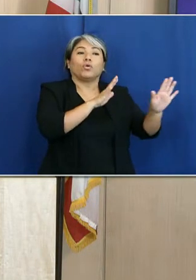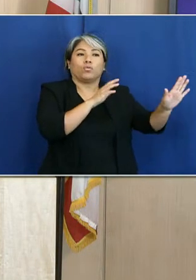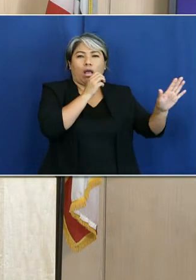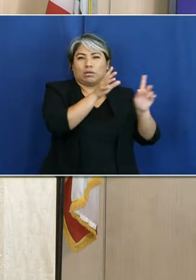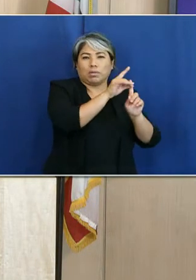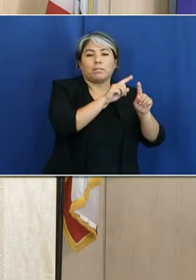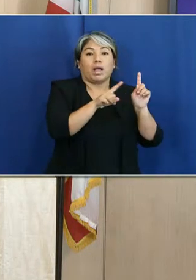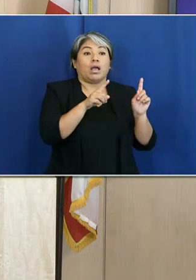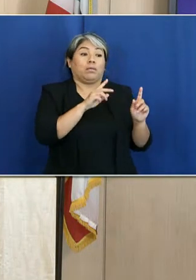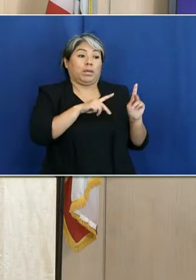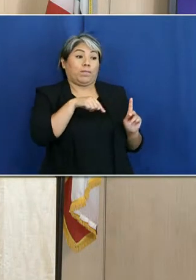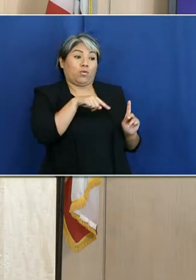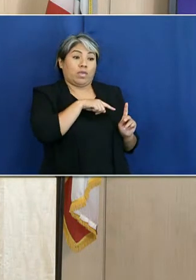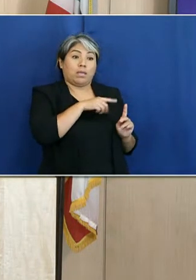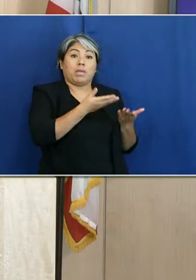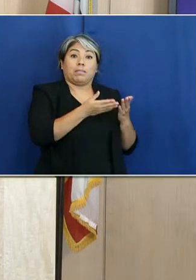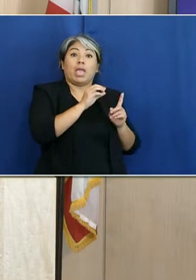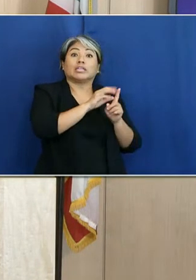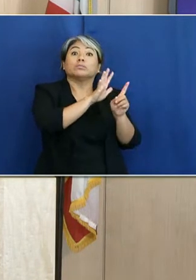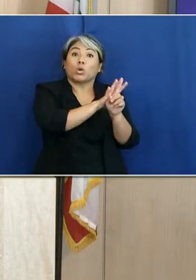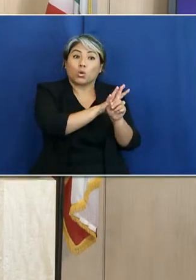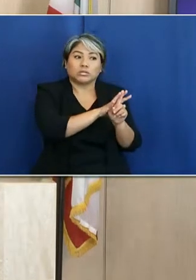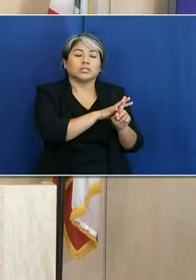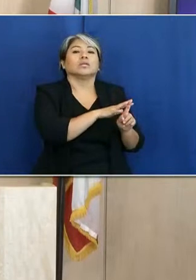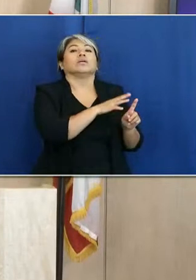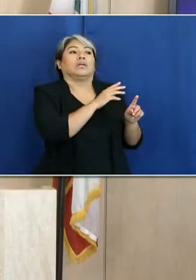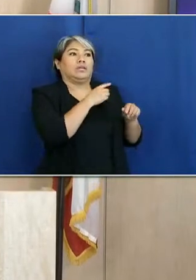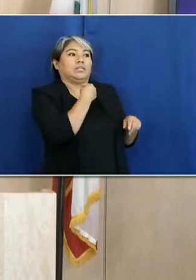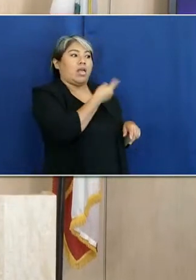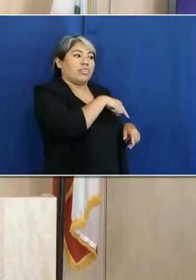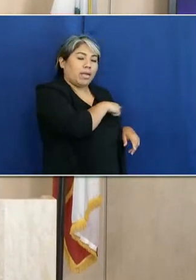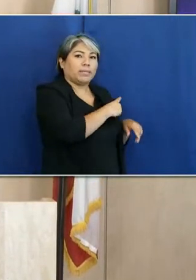positive cases. Thank you, Dr. Wooten.